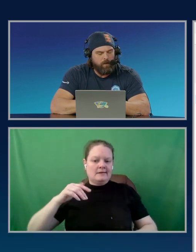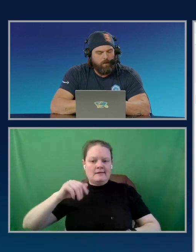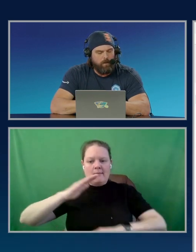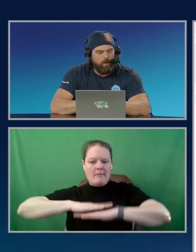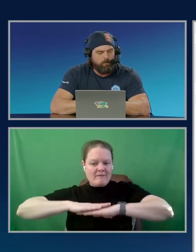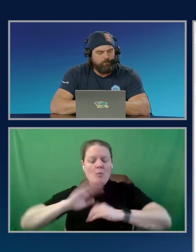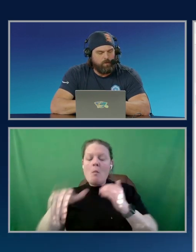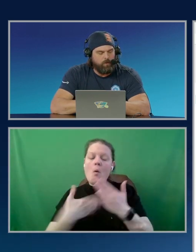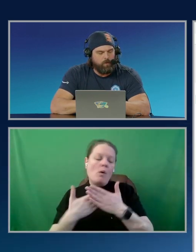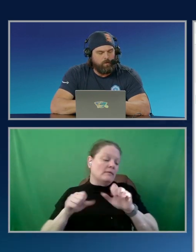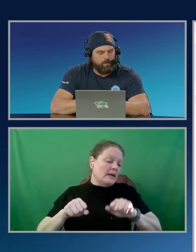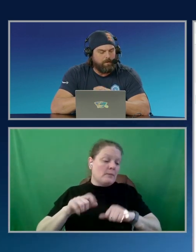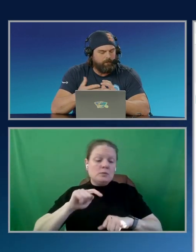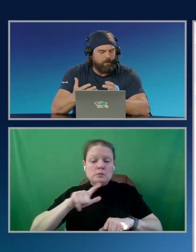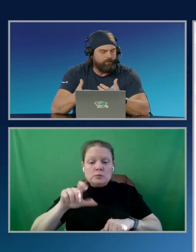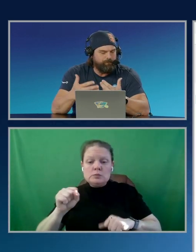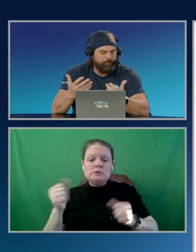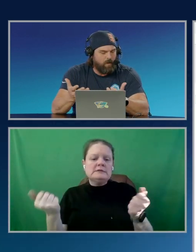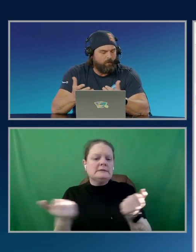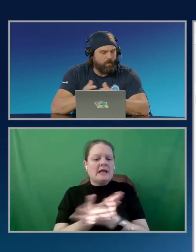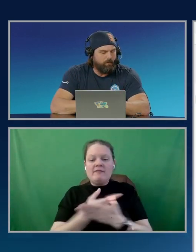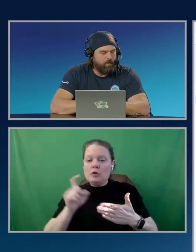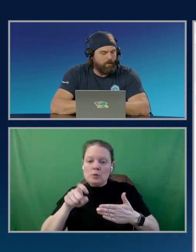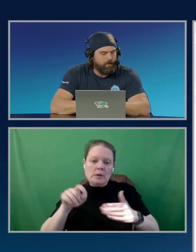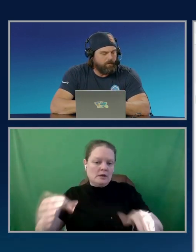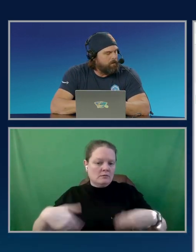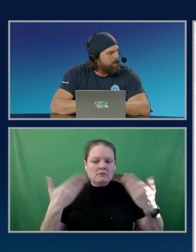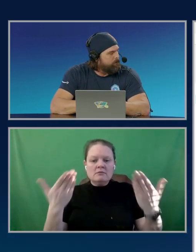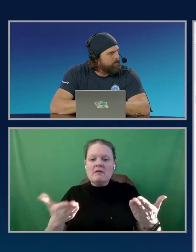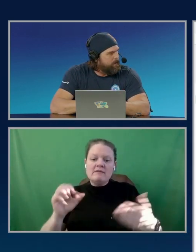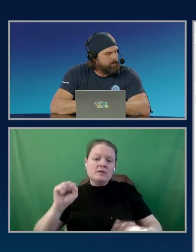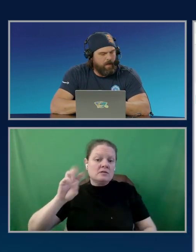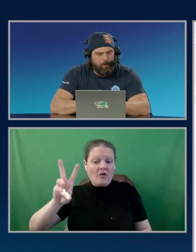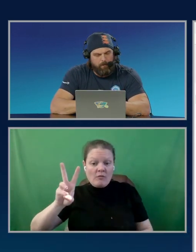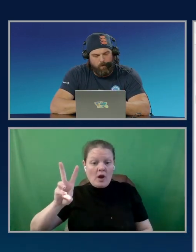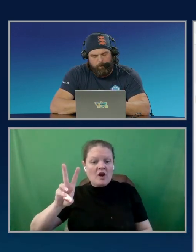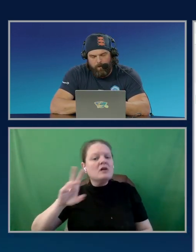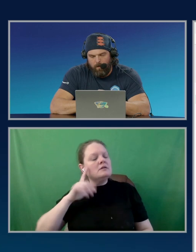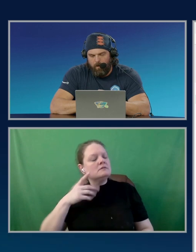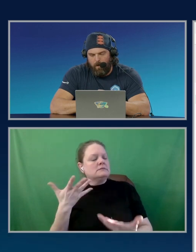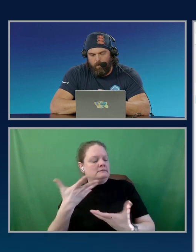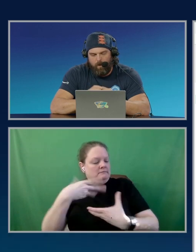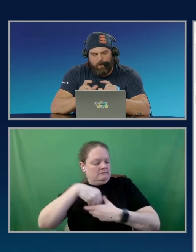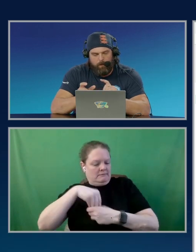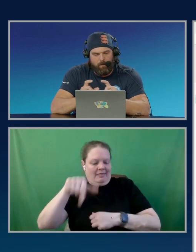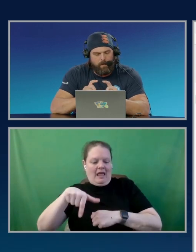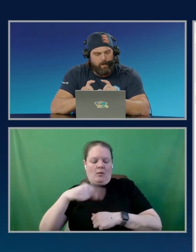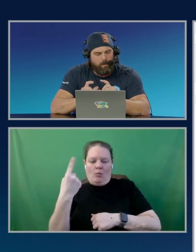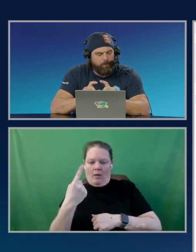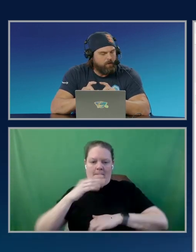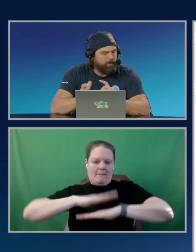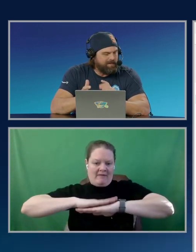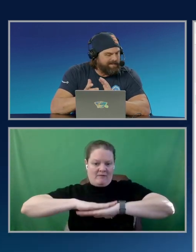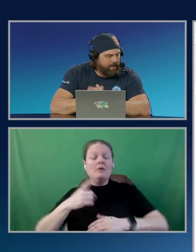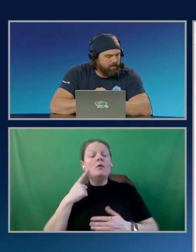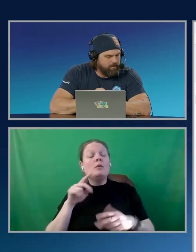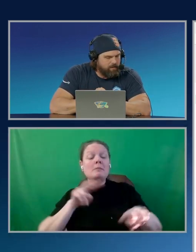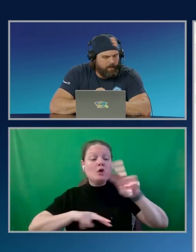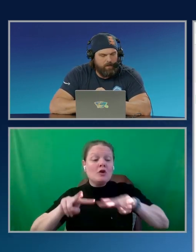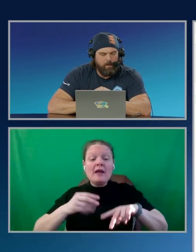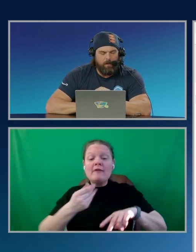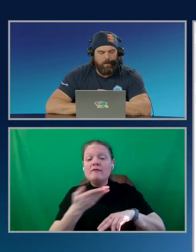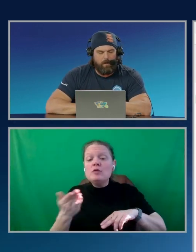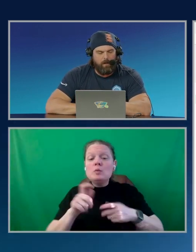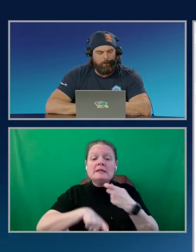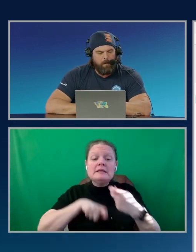need to deliver software is all kind of contained in that platform. We are going to be looking at a few specific agents